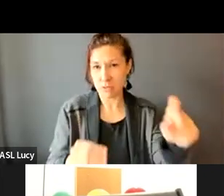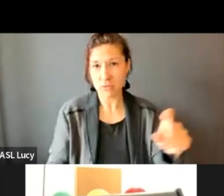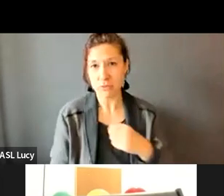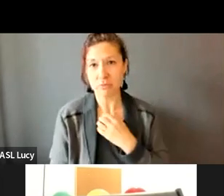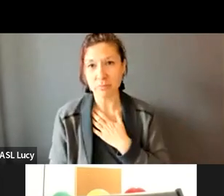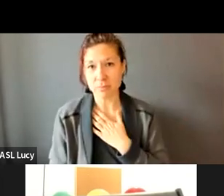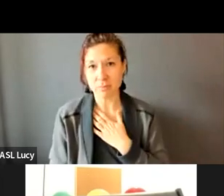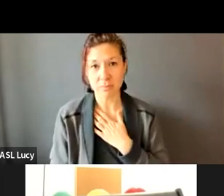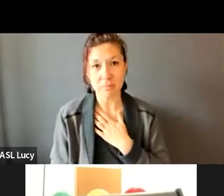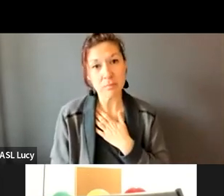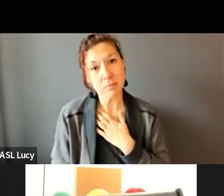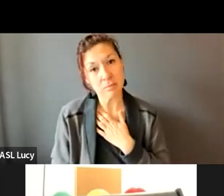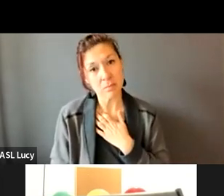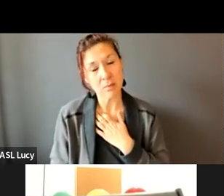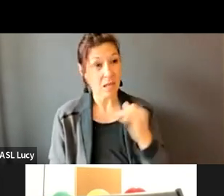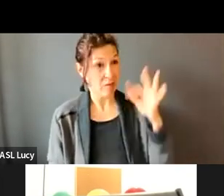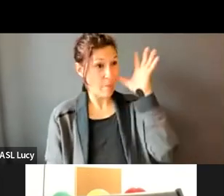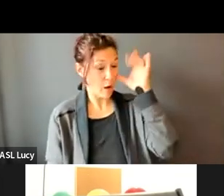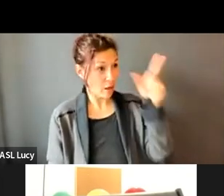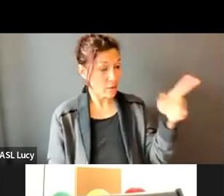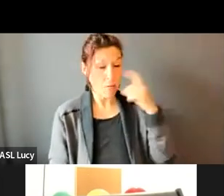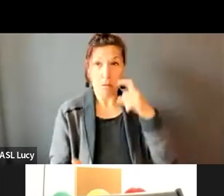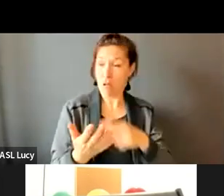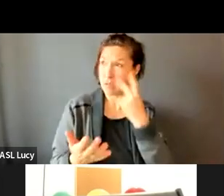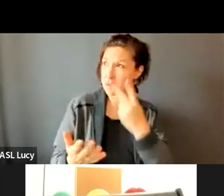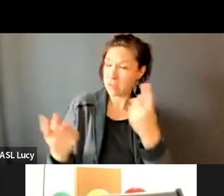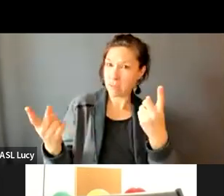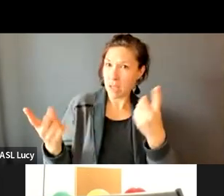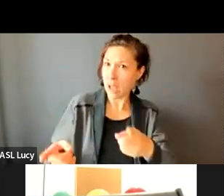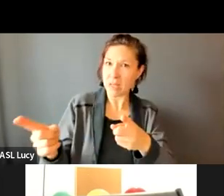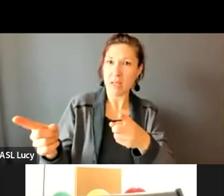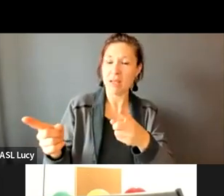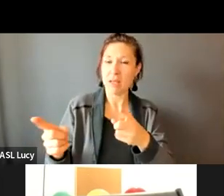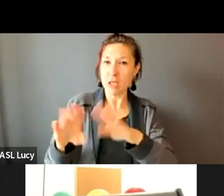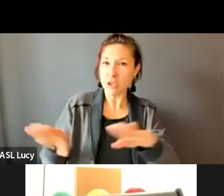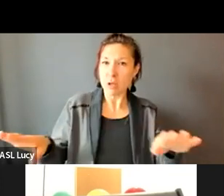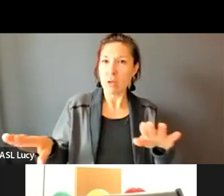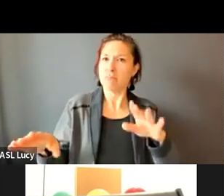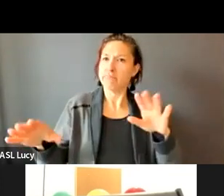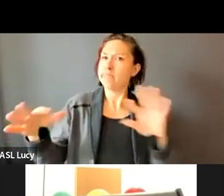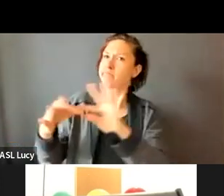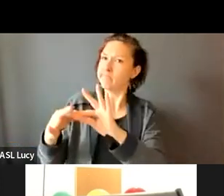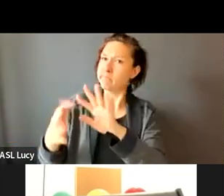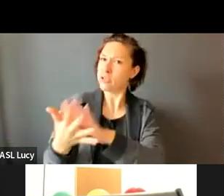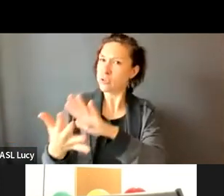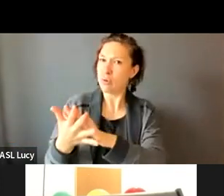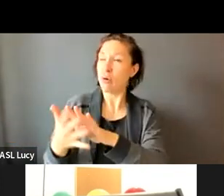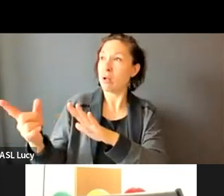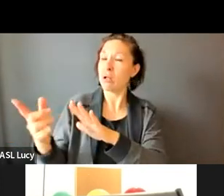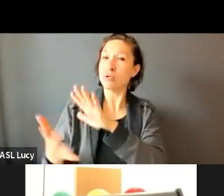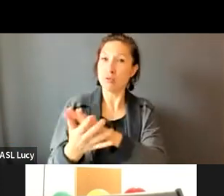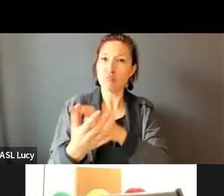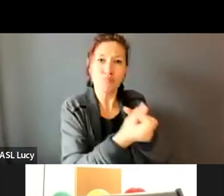if they do see some of those things to make sure that they work with the schools in partnership in getting support for for their students